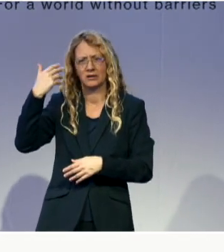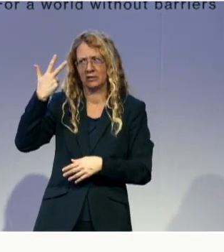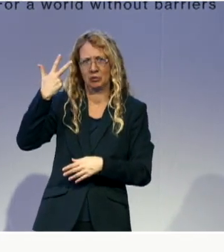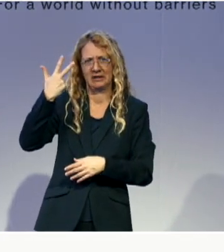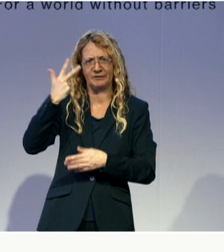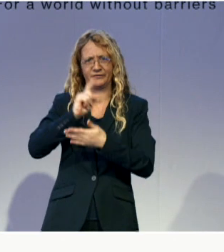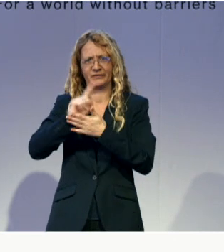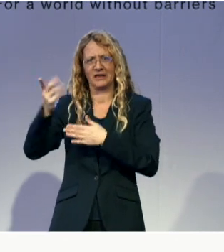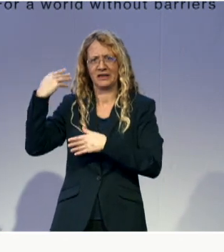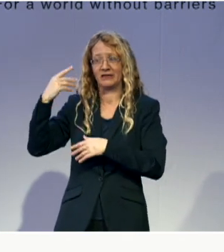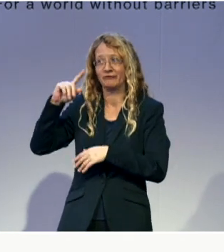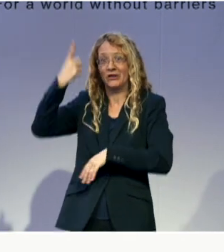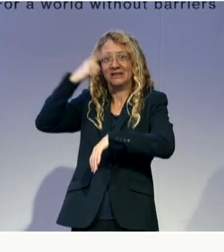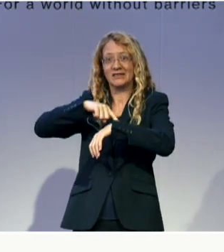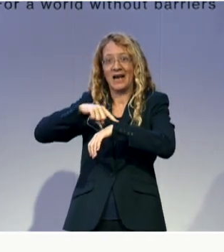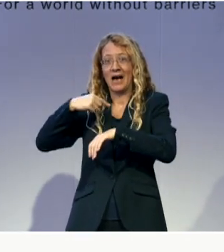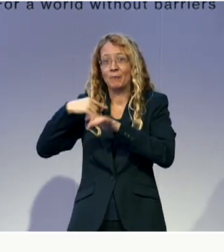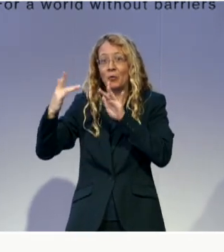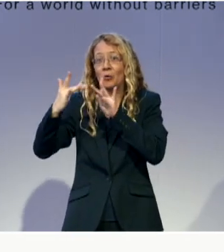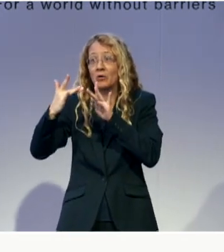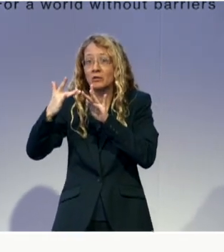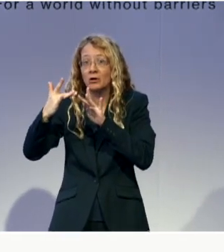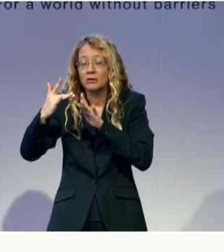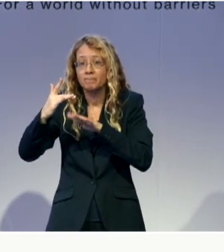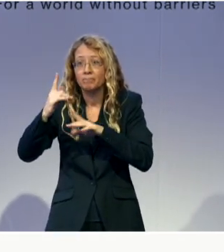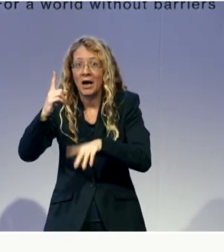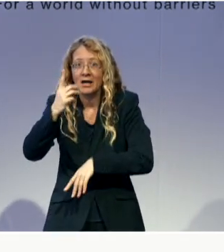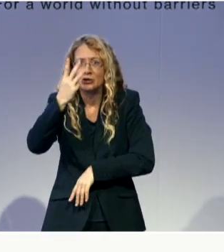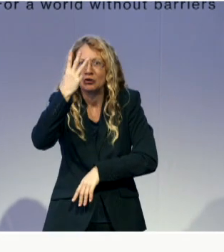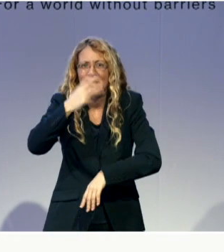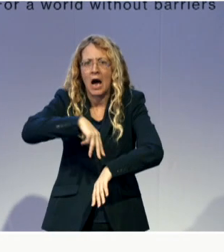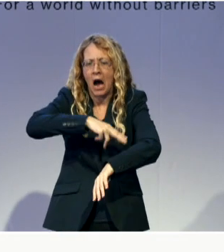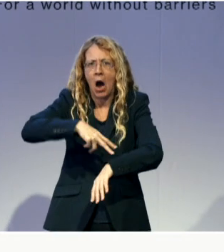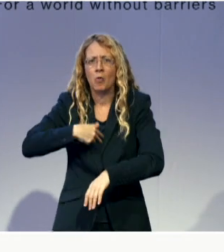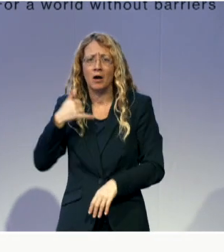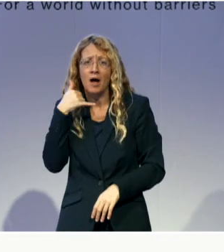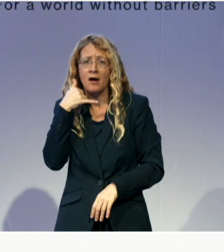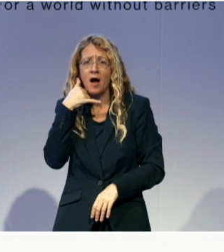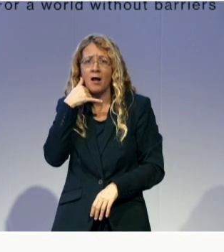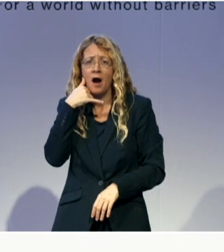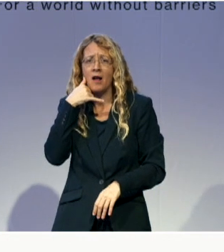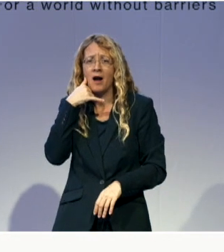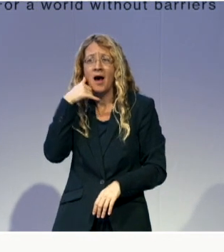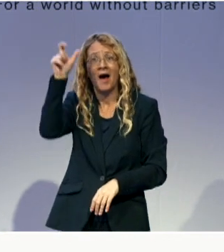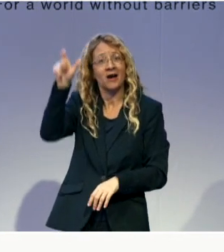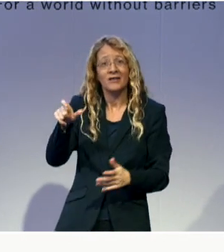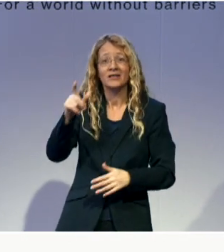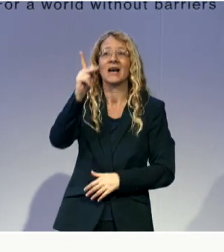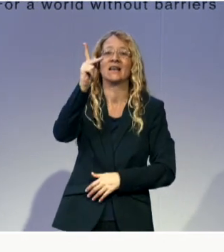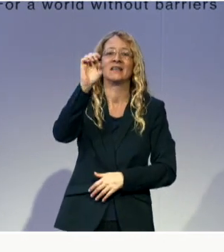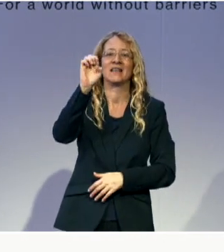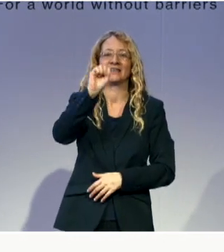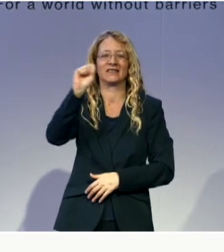hours. Rick Kessler, who is our final speaker of the night, to me is a warrior with a rebel heart who will